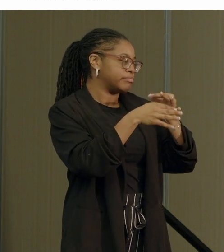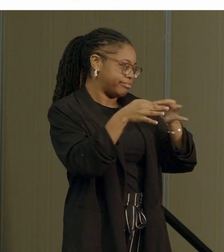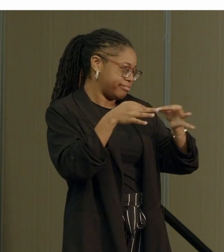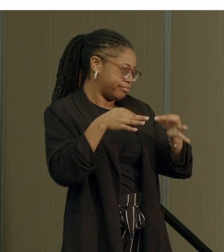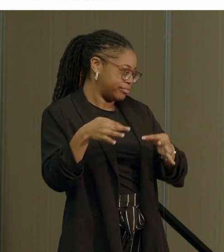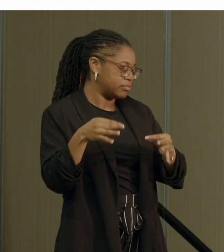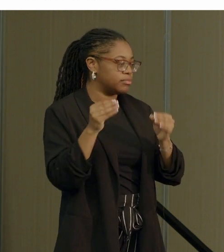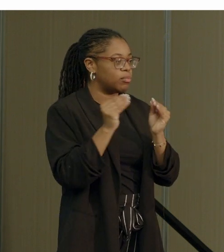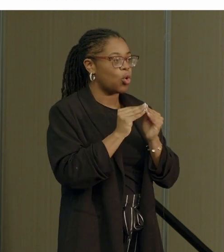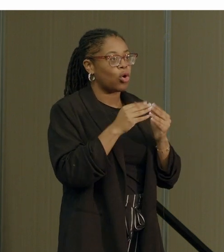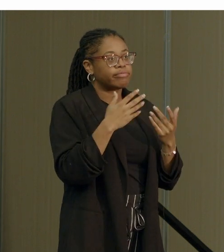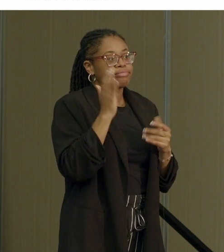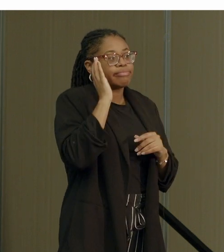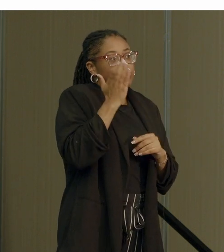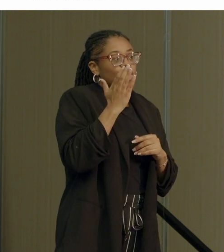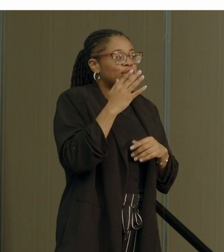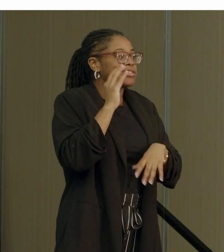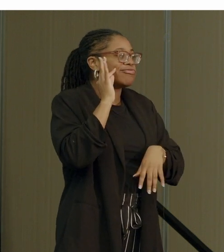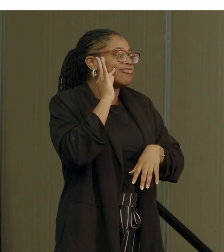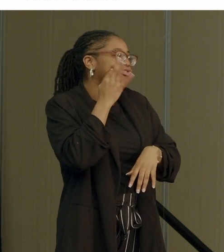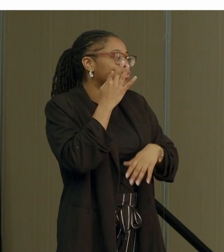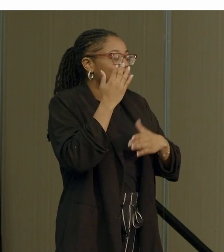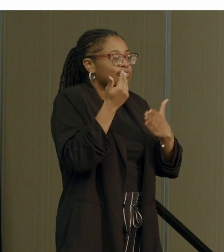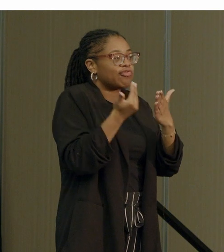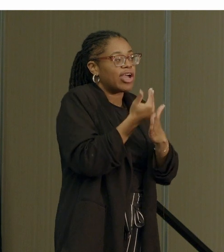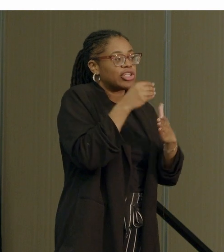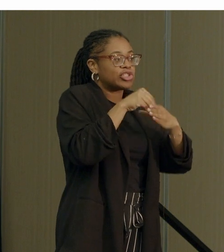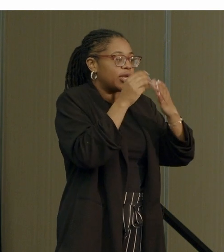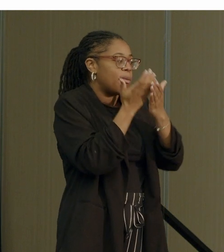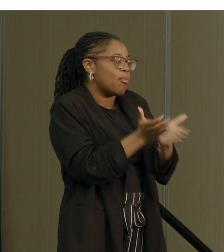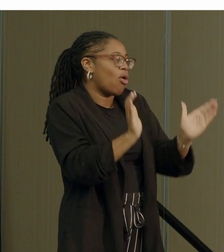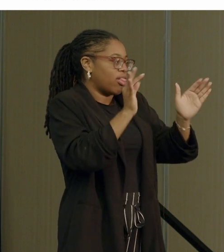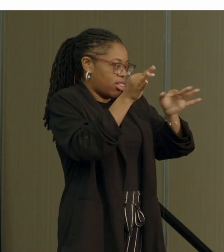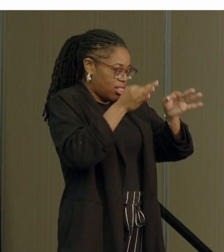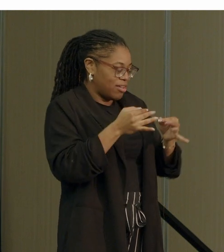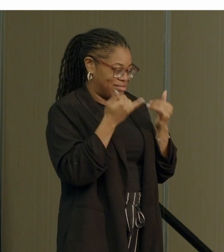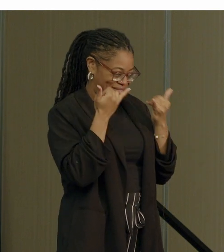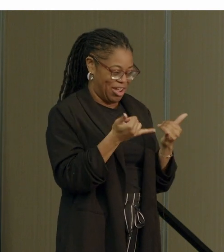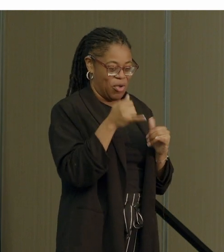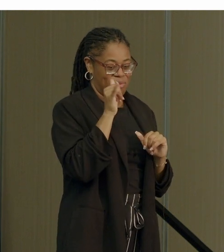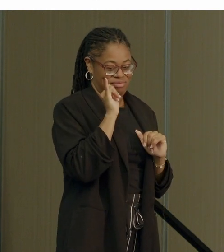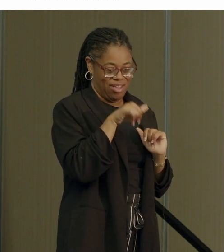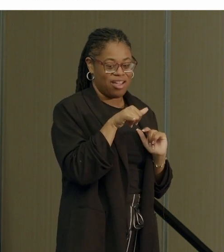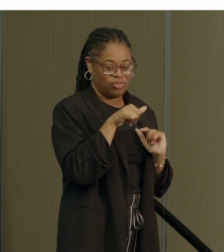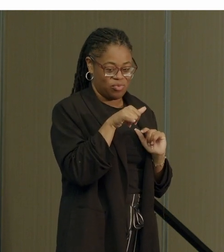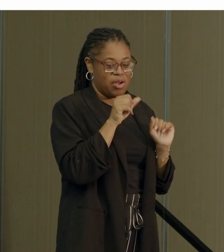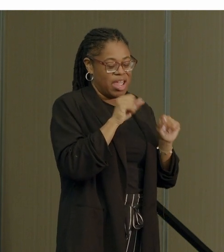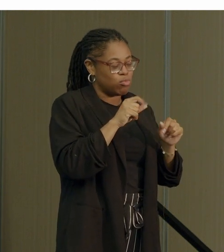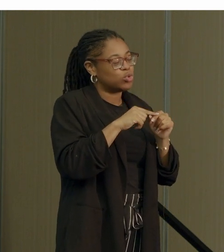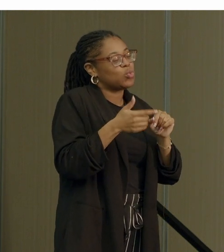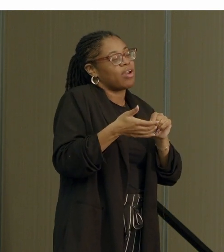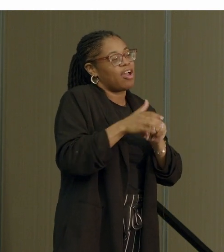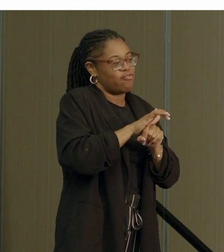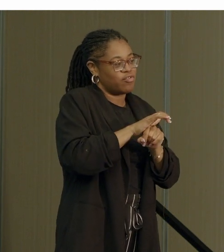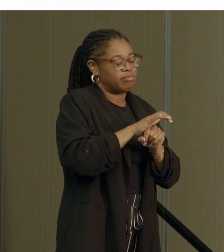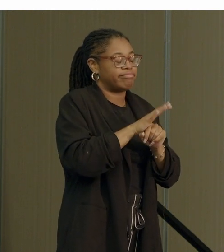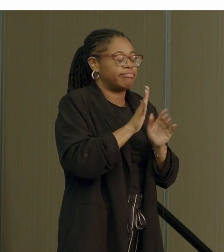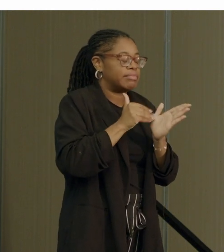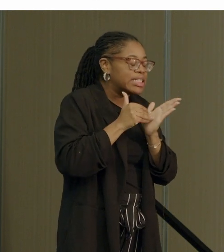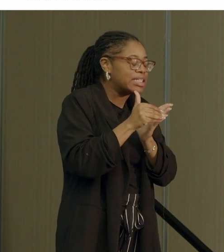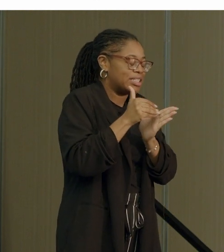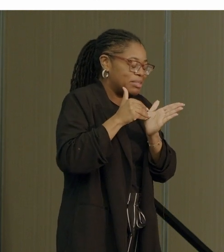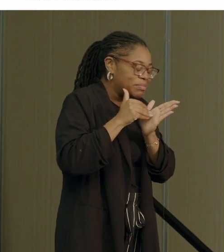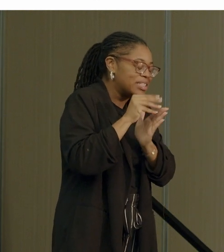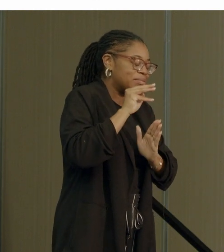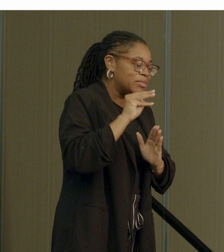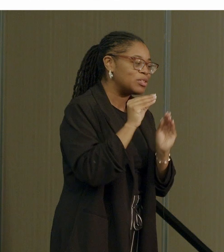descriptions. Appears to be a fresh fruits in a bowl. And that way we're able to cover millions and millions of